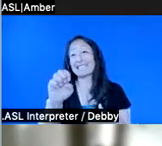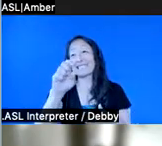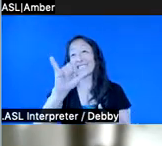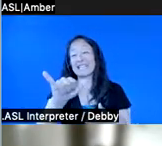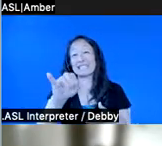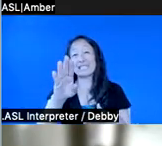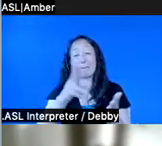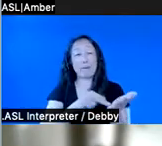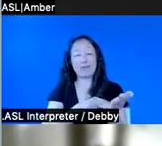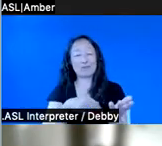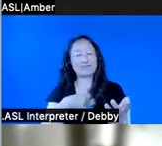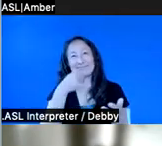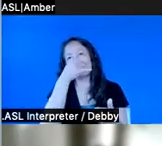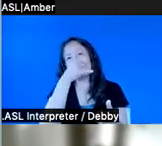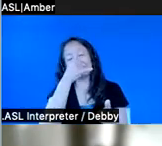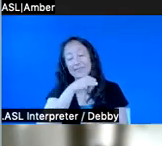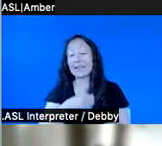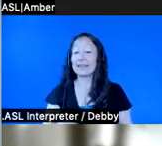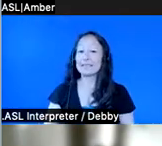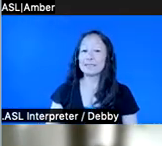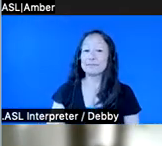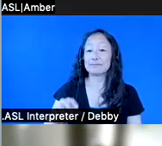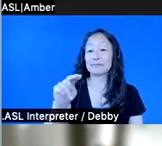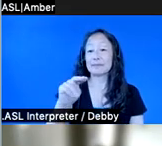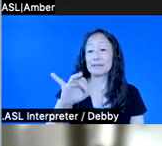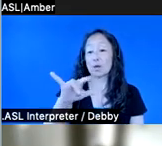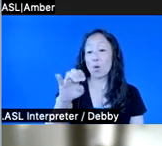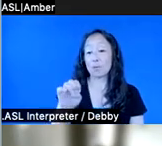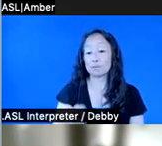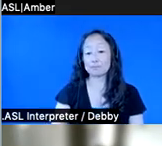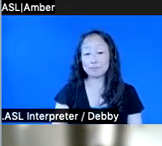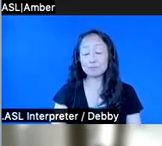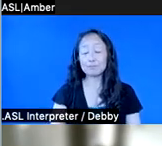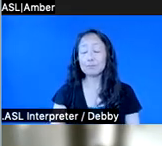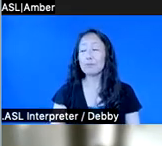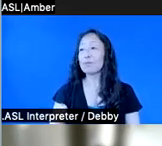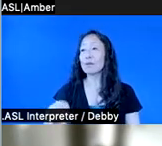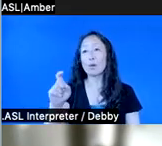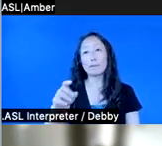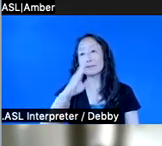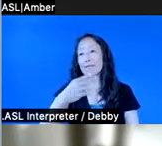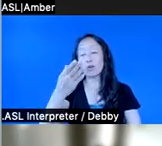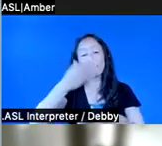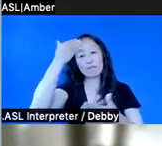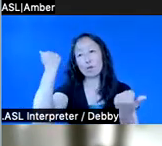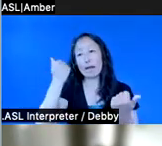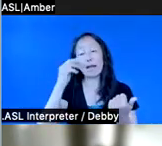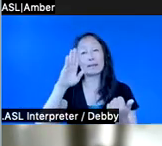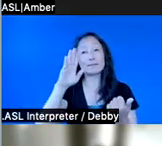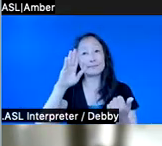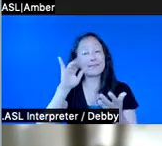We must never forget that violence ends through social change. Like I said, it does not end by fixing